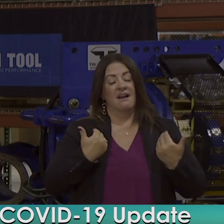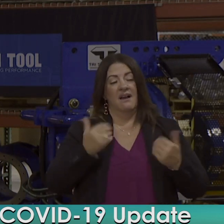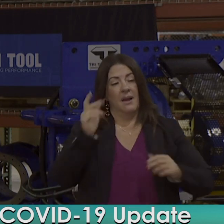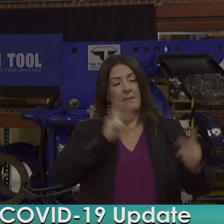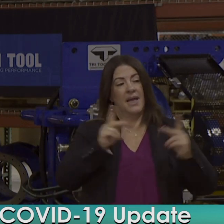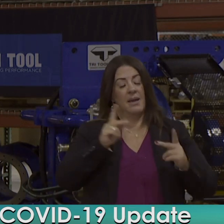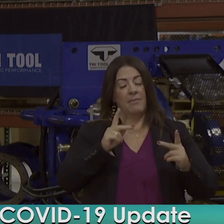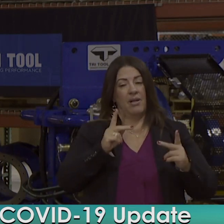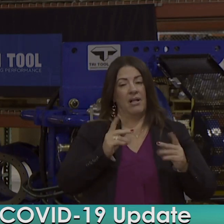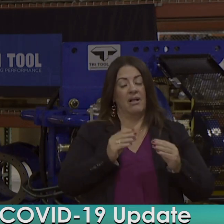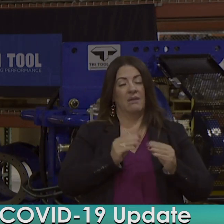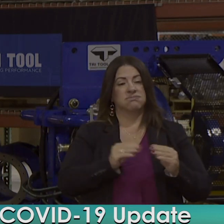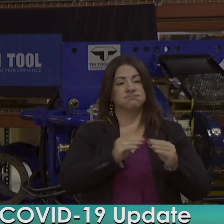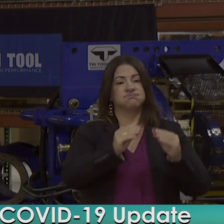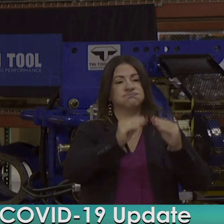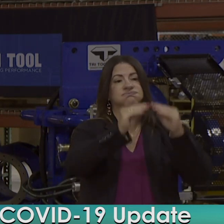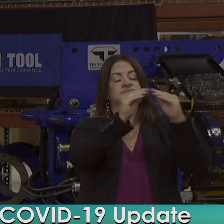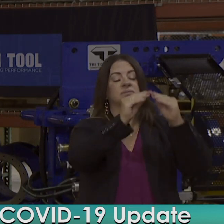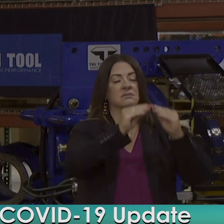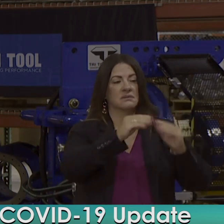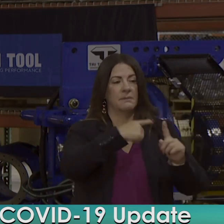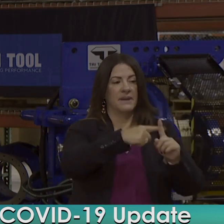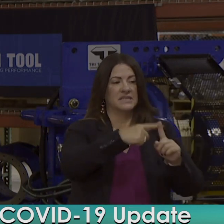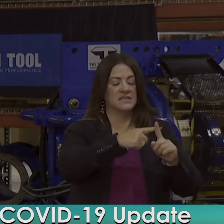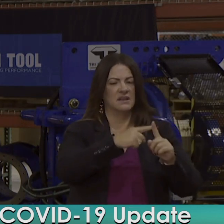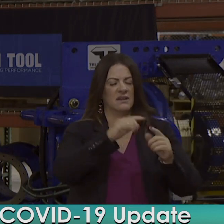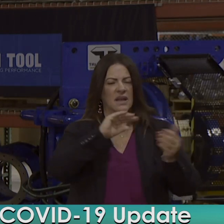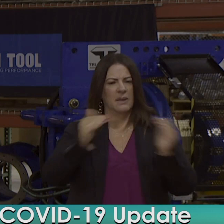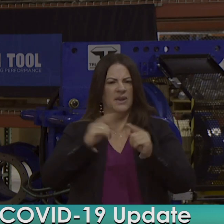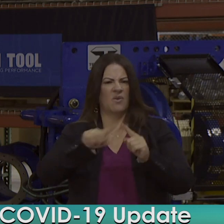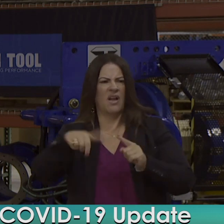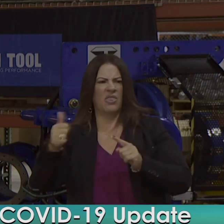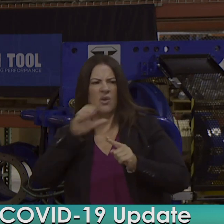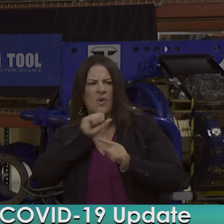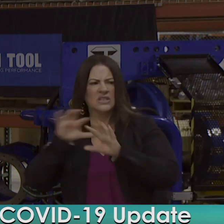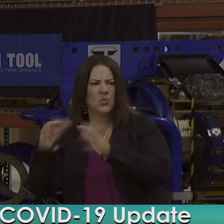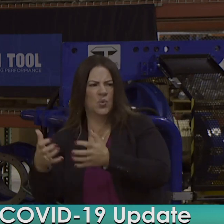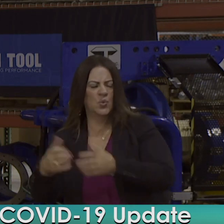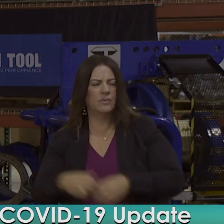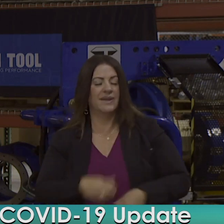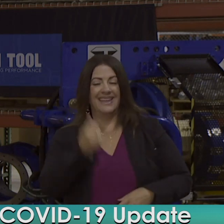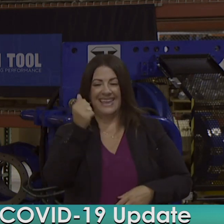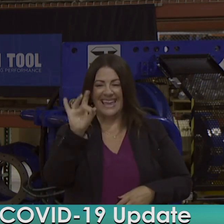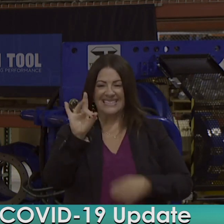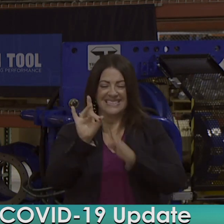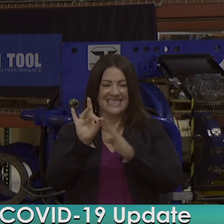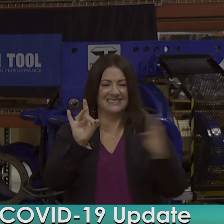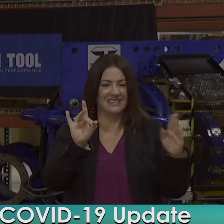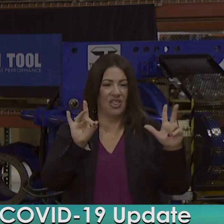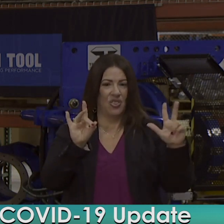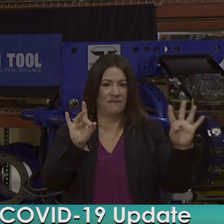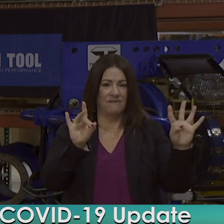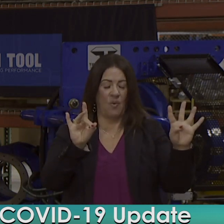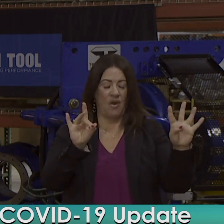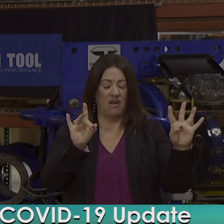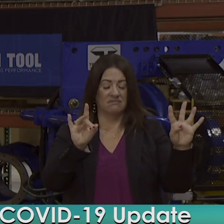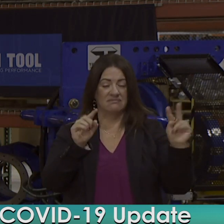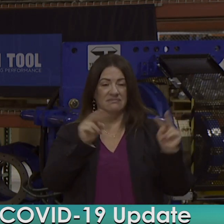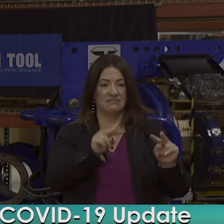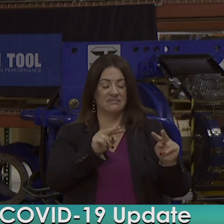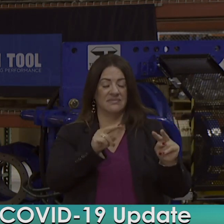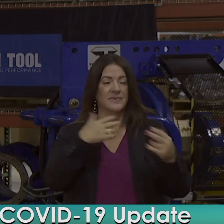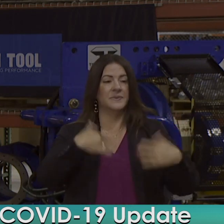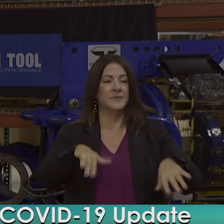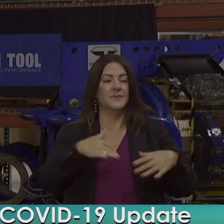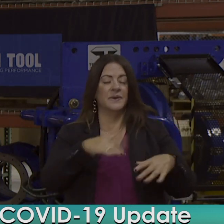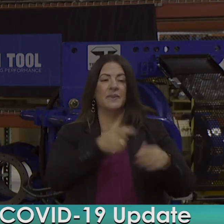now testing disproportionately higher numbers, particularly that cohort 18 to 34. We look on a daily basis at that